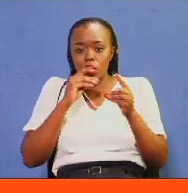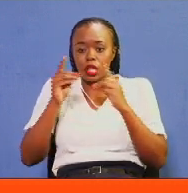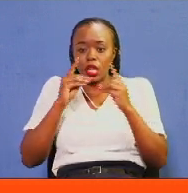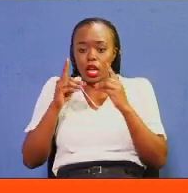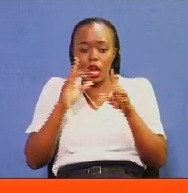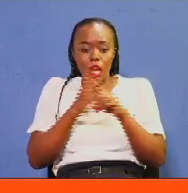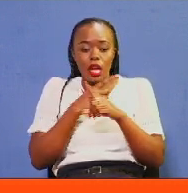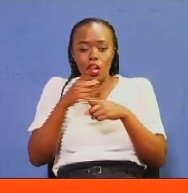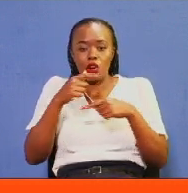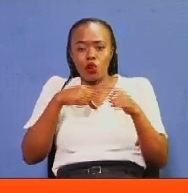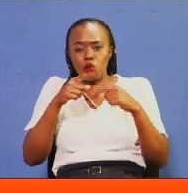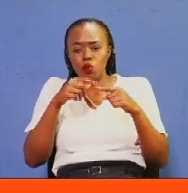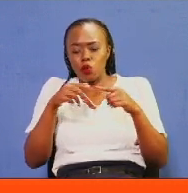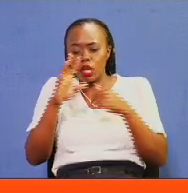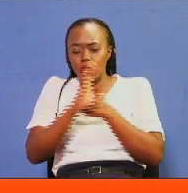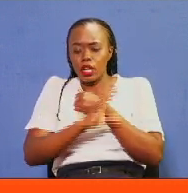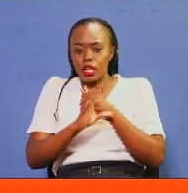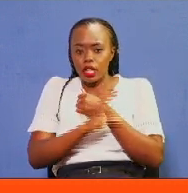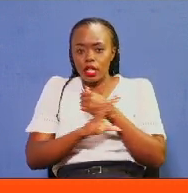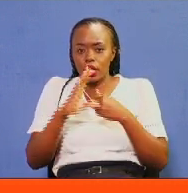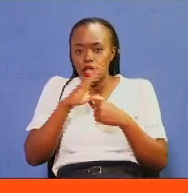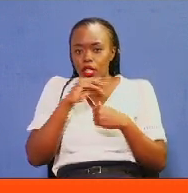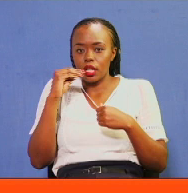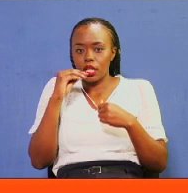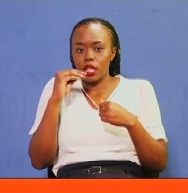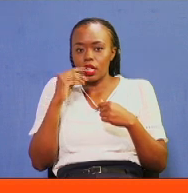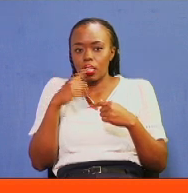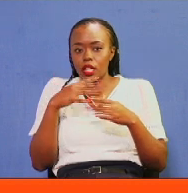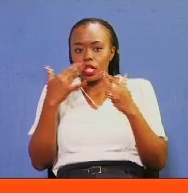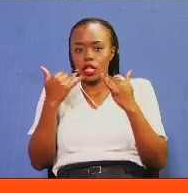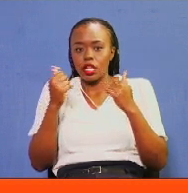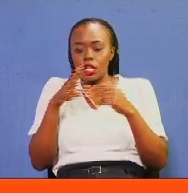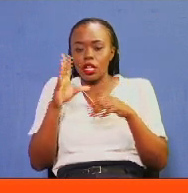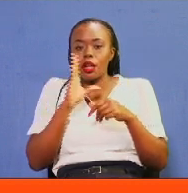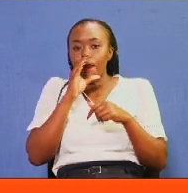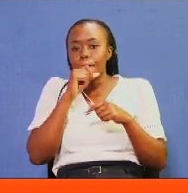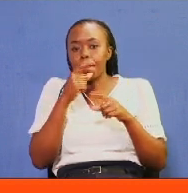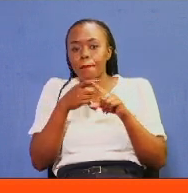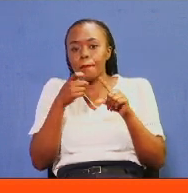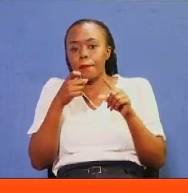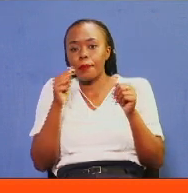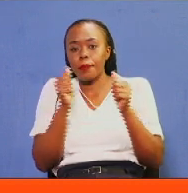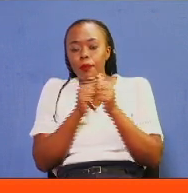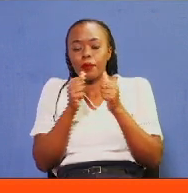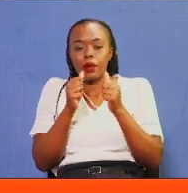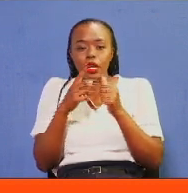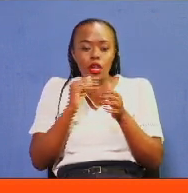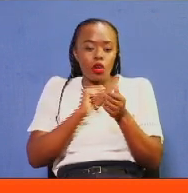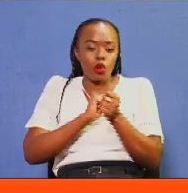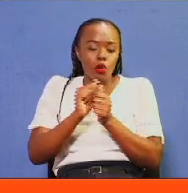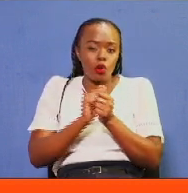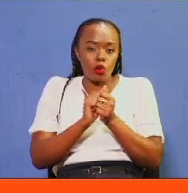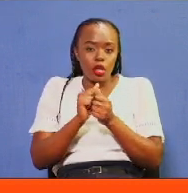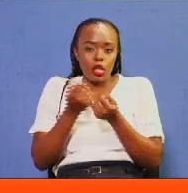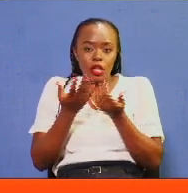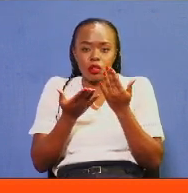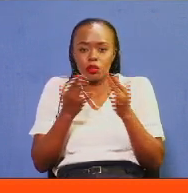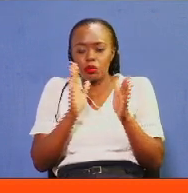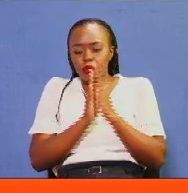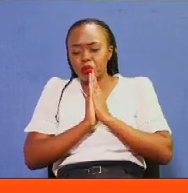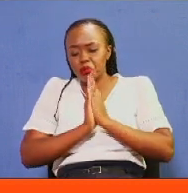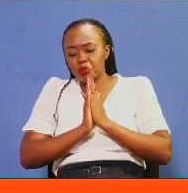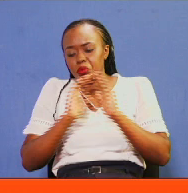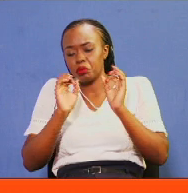security matters in this country. And Mwenda Mbijiwe has gone missing from Saturday. Our thoughts and prayers to the family